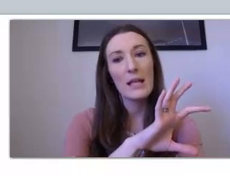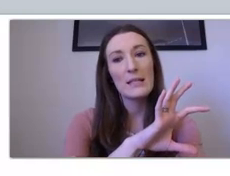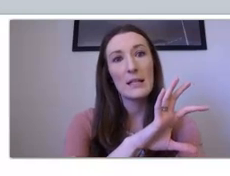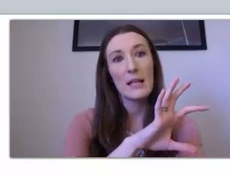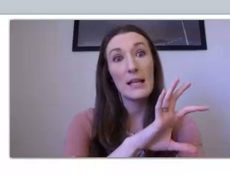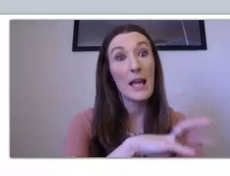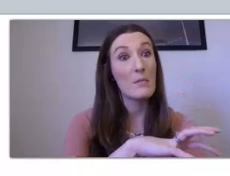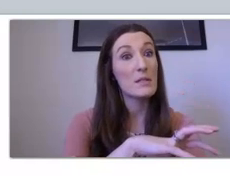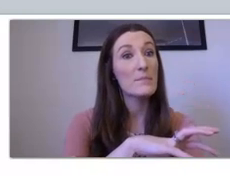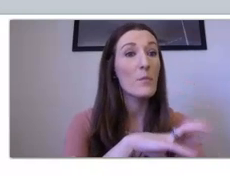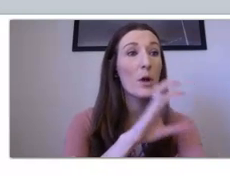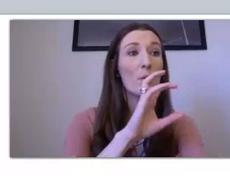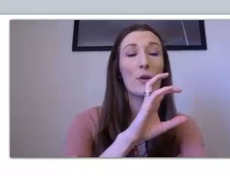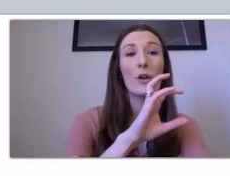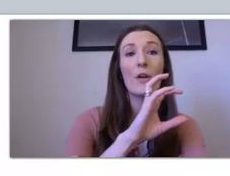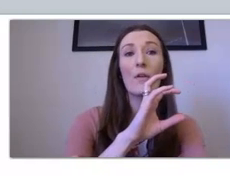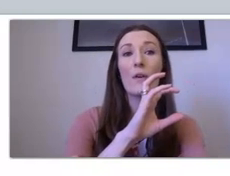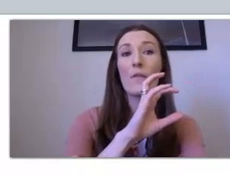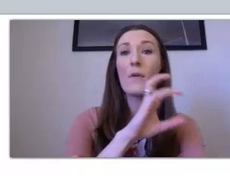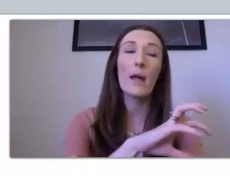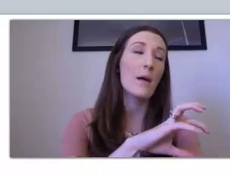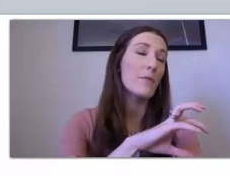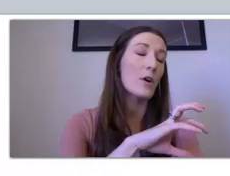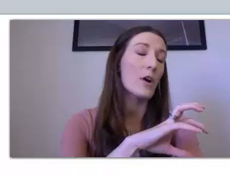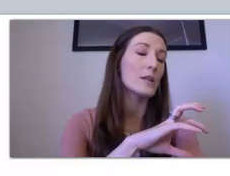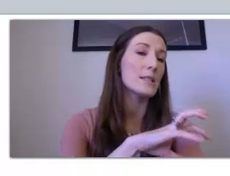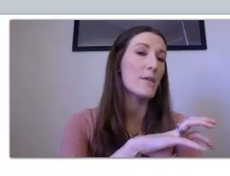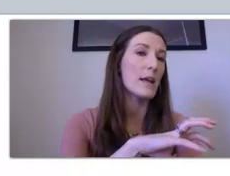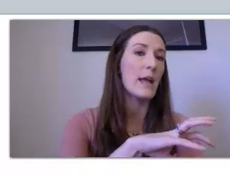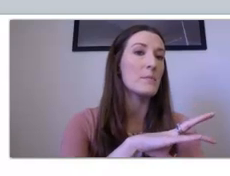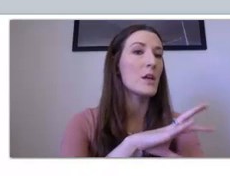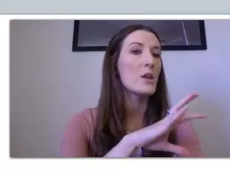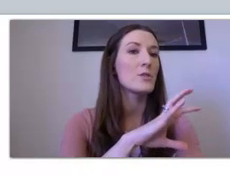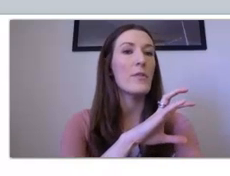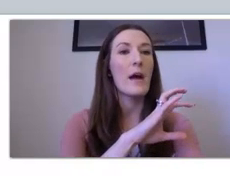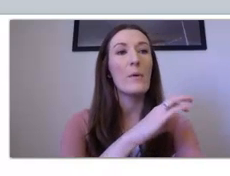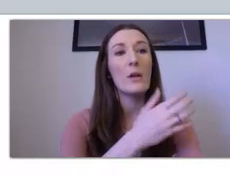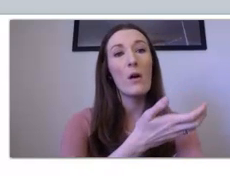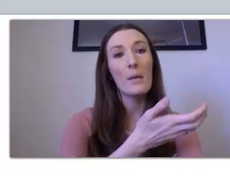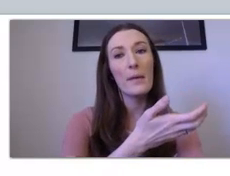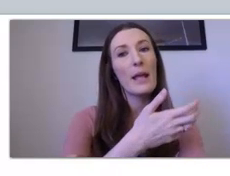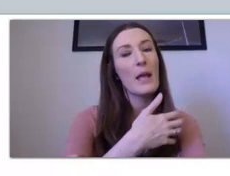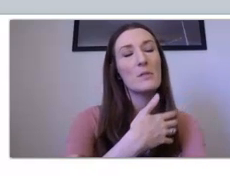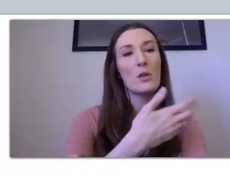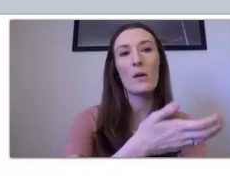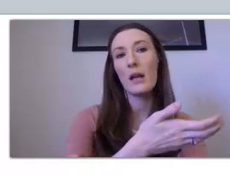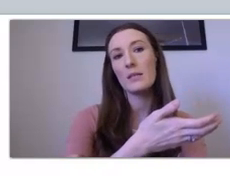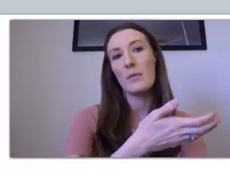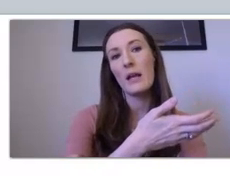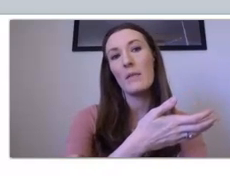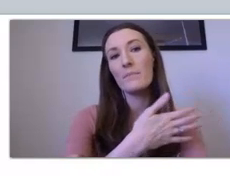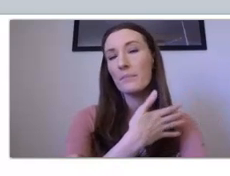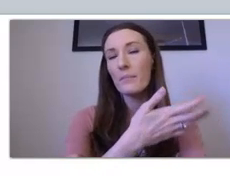unit is games, where you learn vocab for different games so that when you are playing games, you